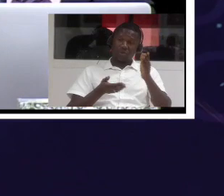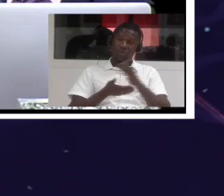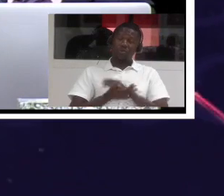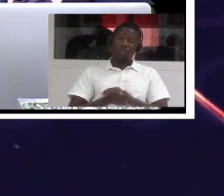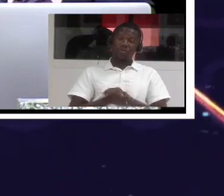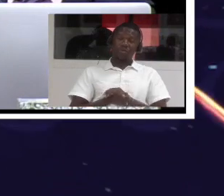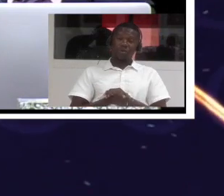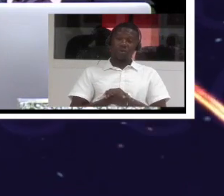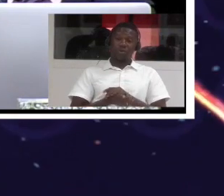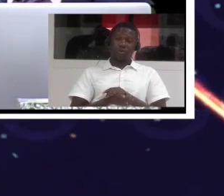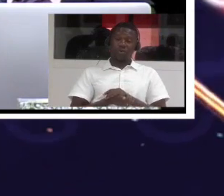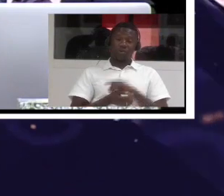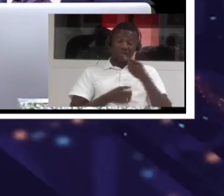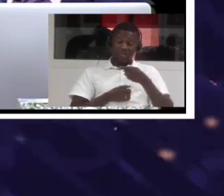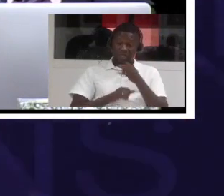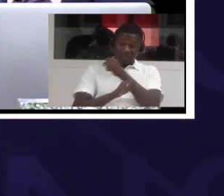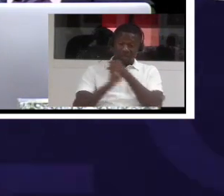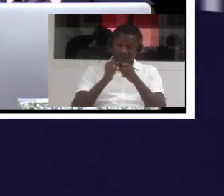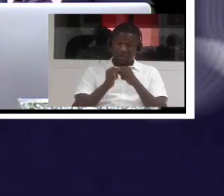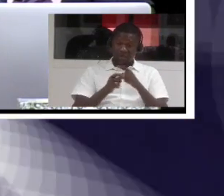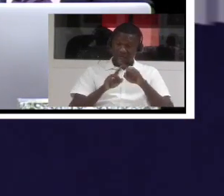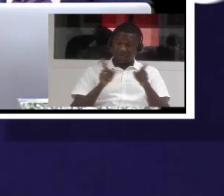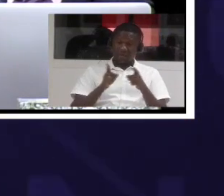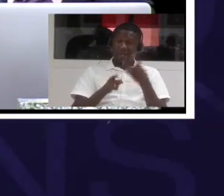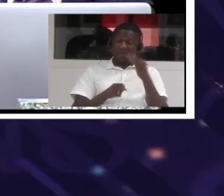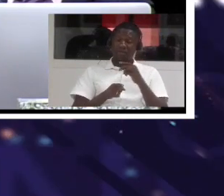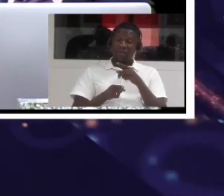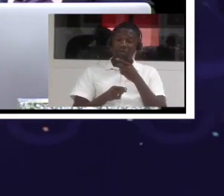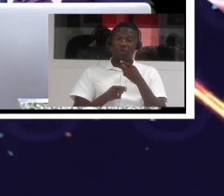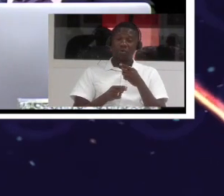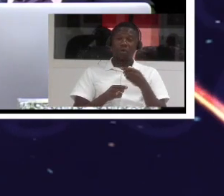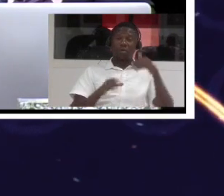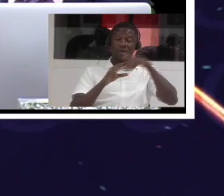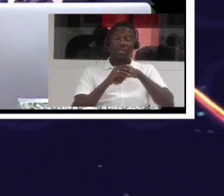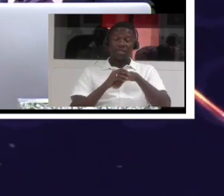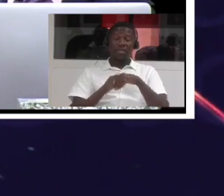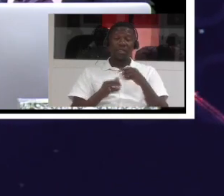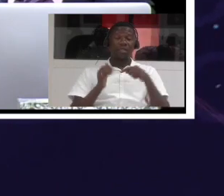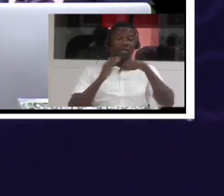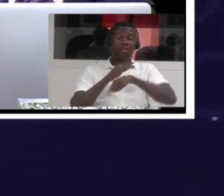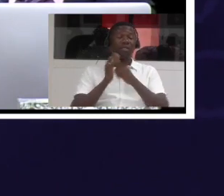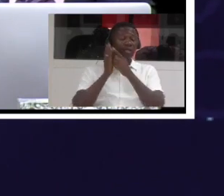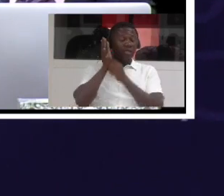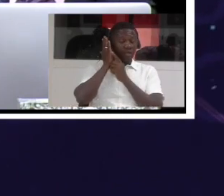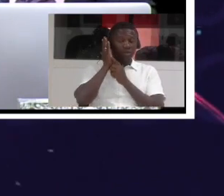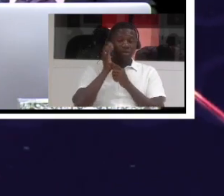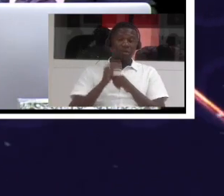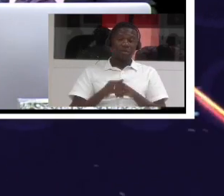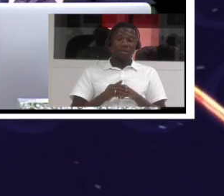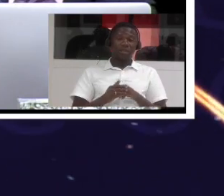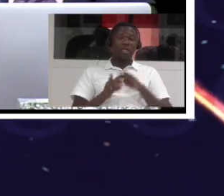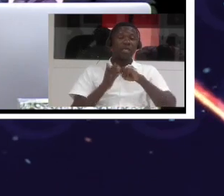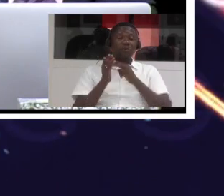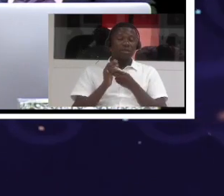the situation have been different if that was mentioned in the radio? That, oh, President James claimed that he